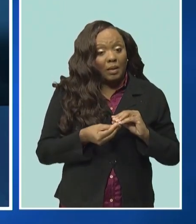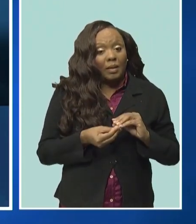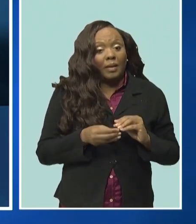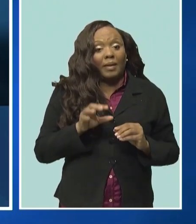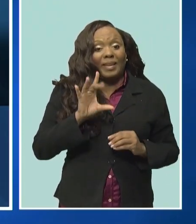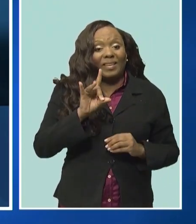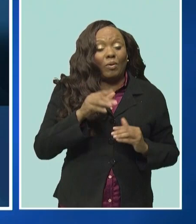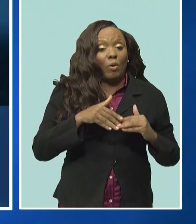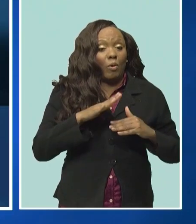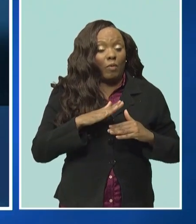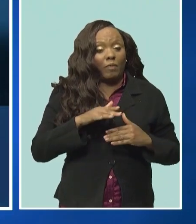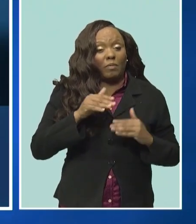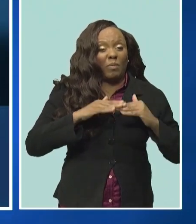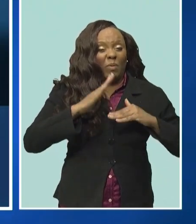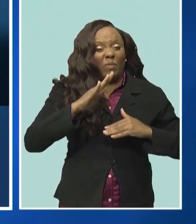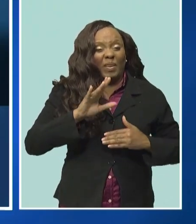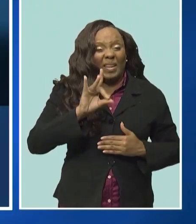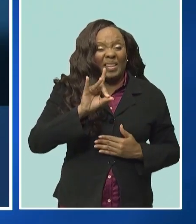£86,584